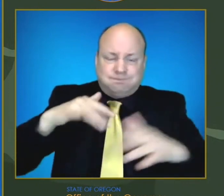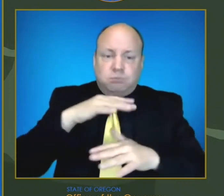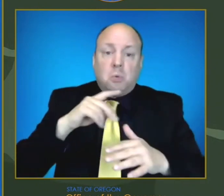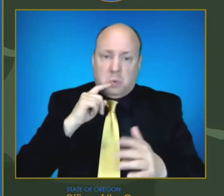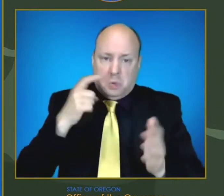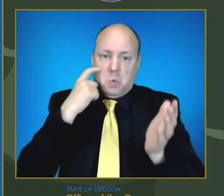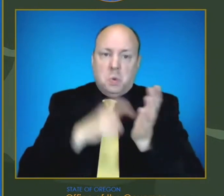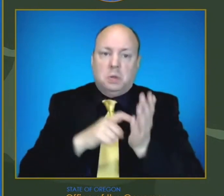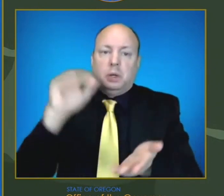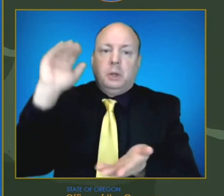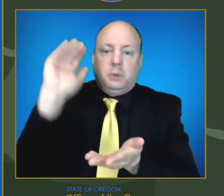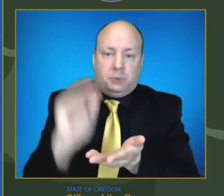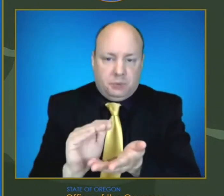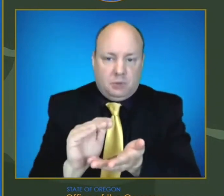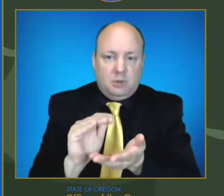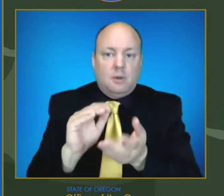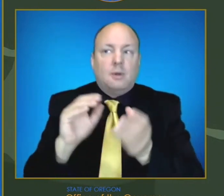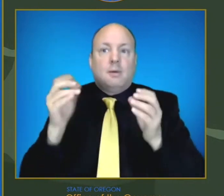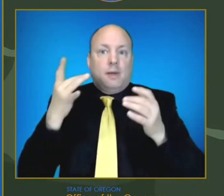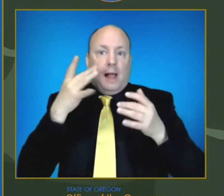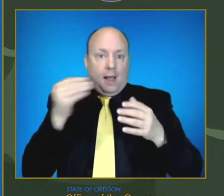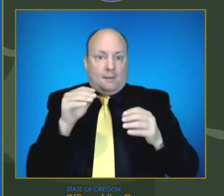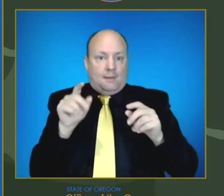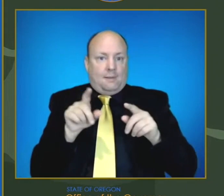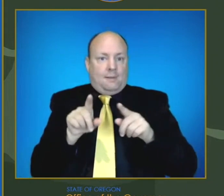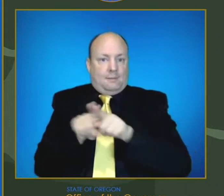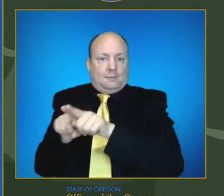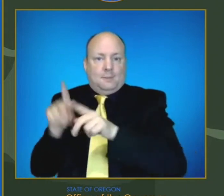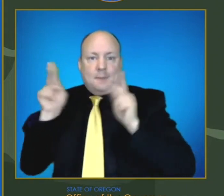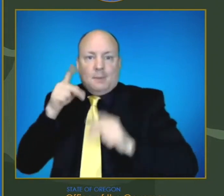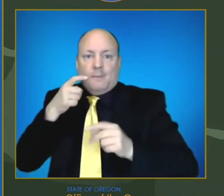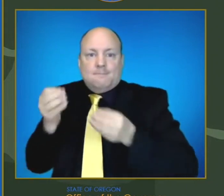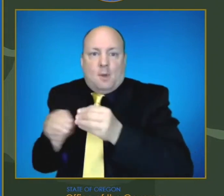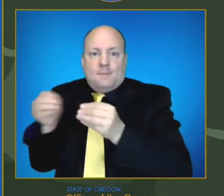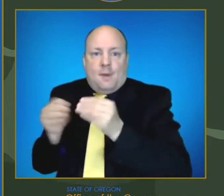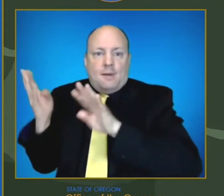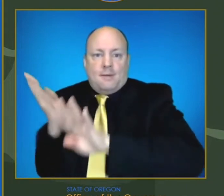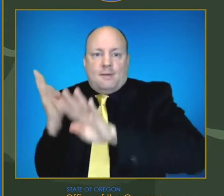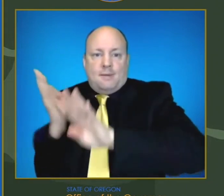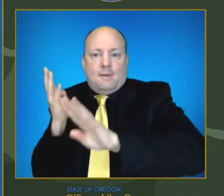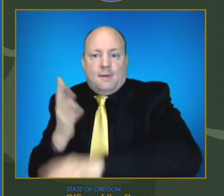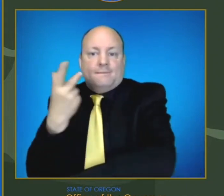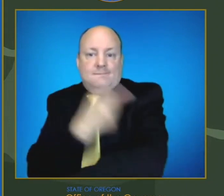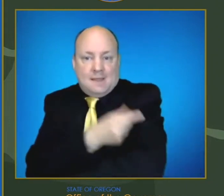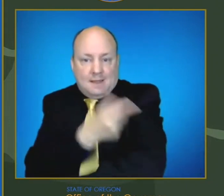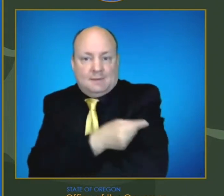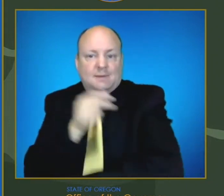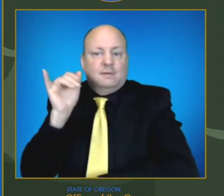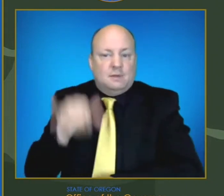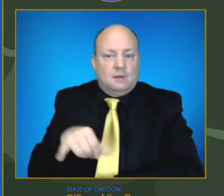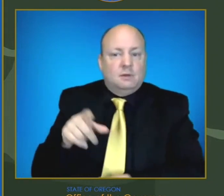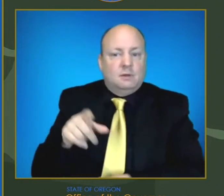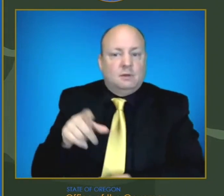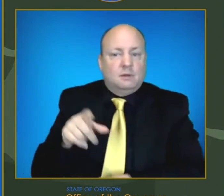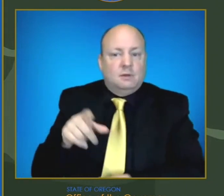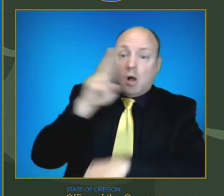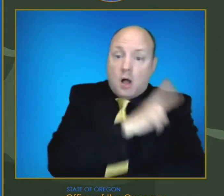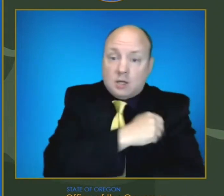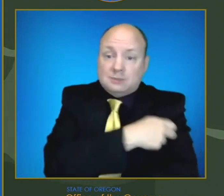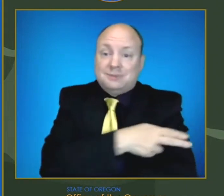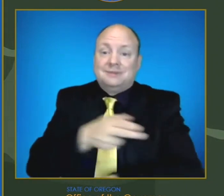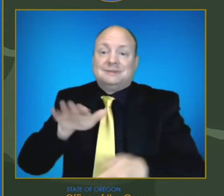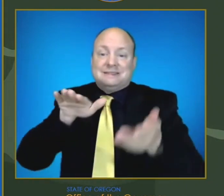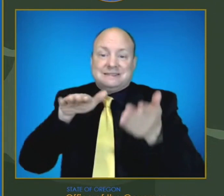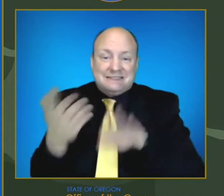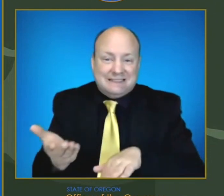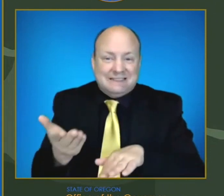day. However, hospitalizations and deaths, which are both the most severe and tragic outcomes of COVID-19